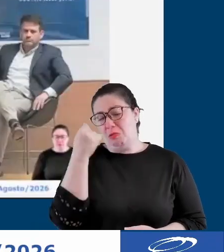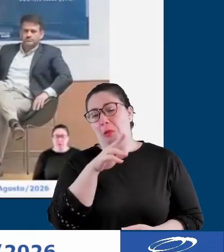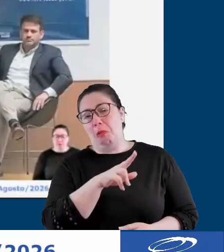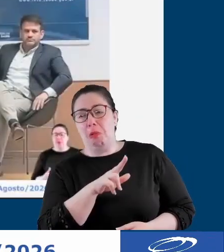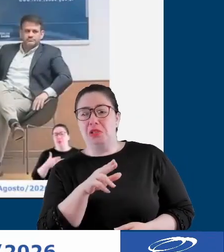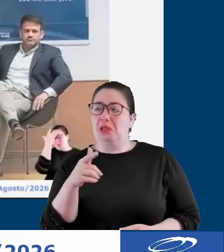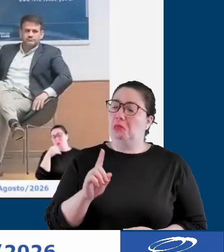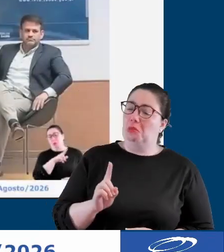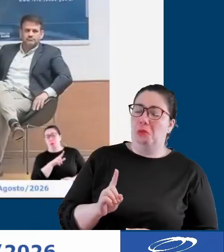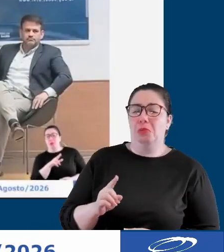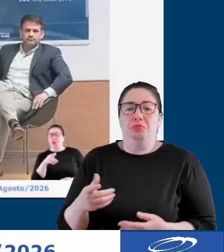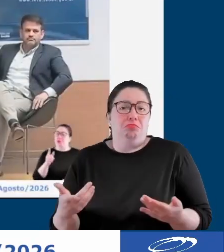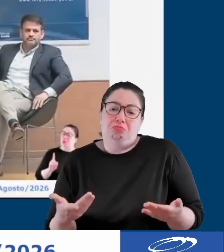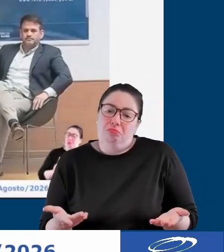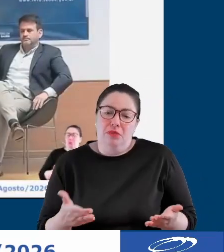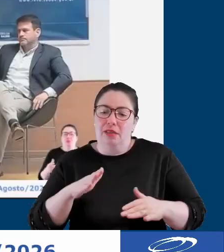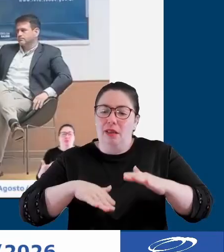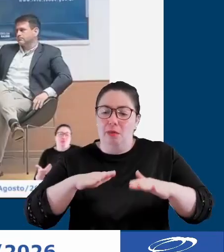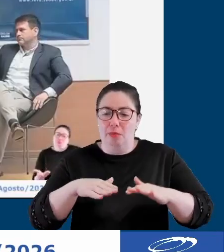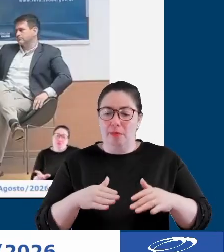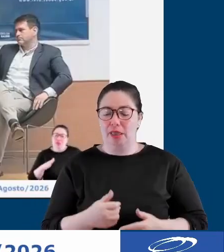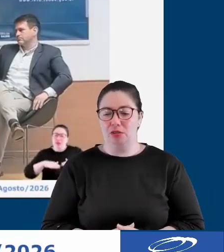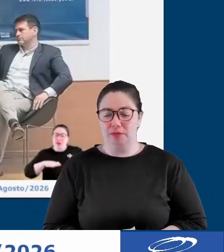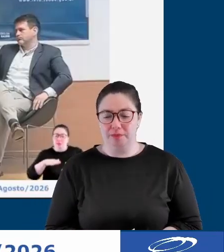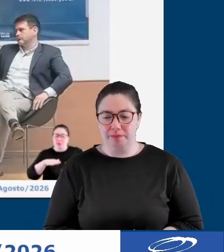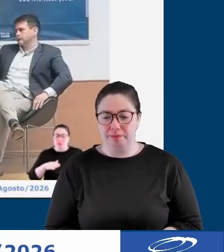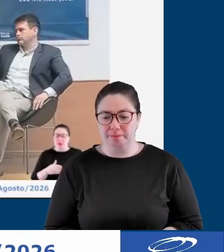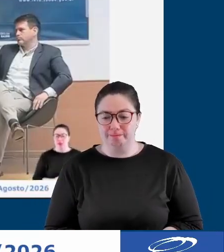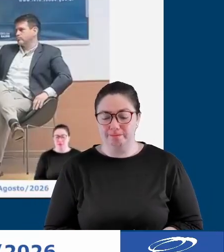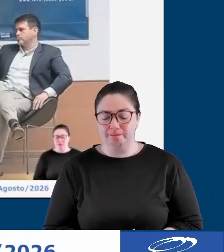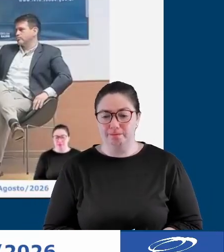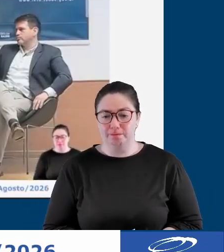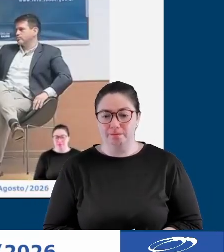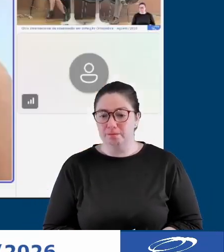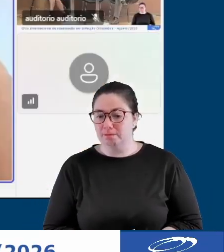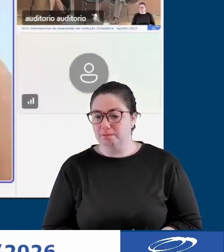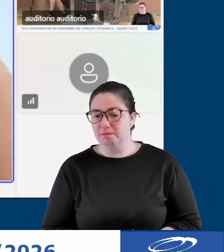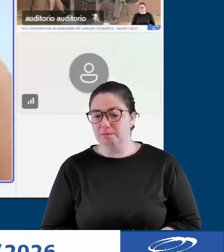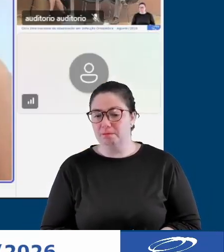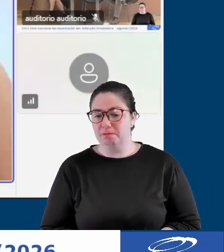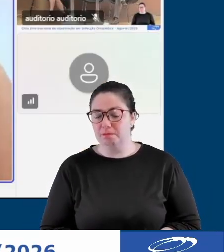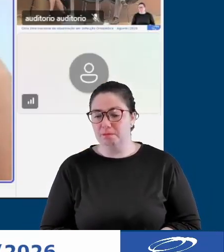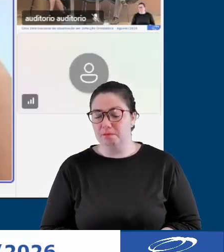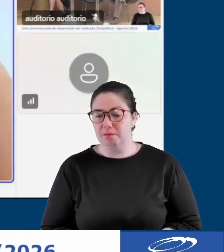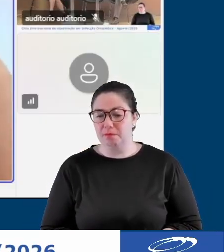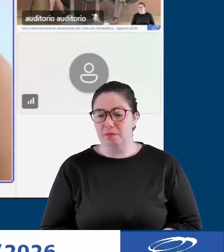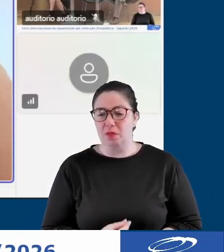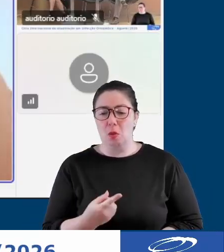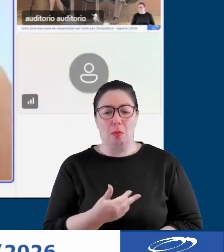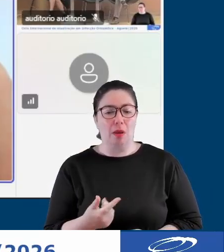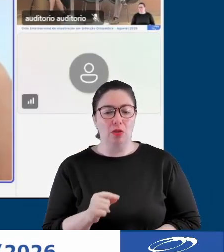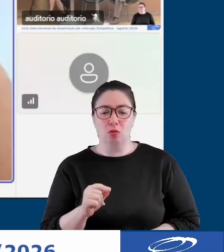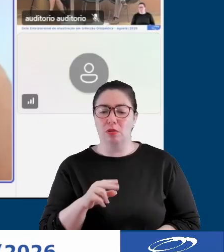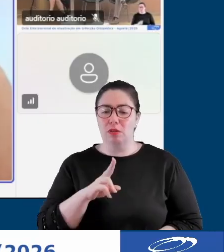infection issue or in primary arthroplasty. And one of the things that I've always thought about when,